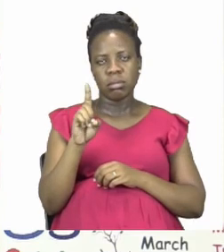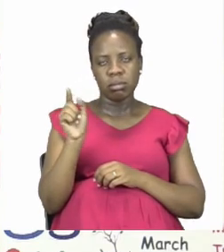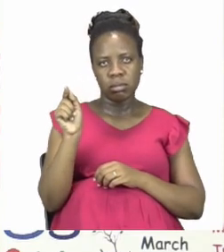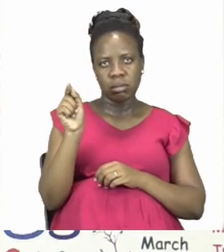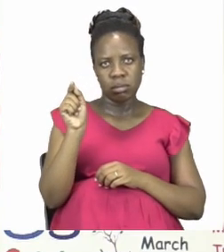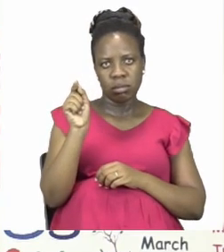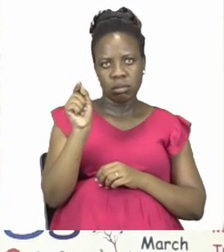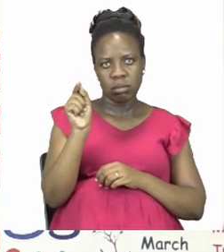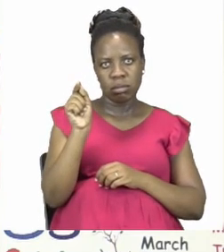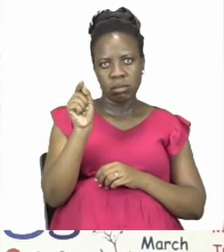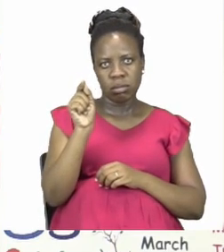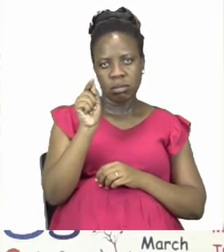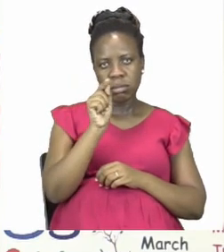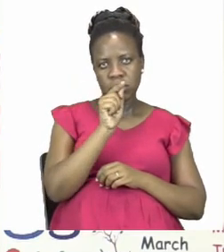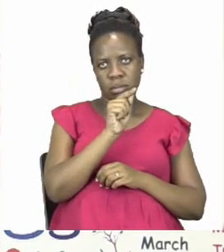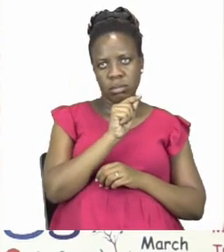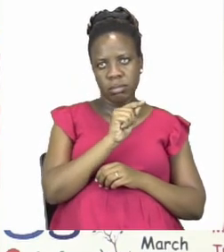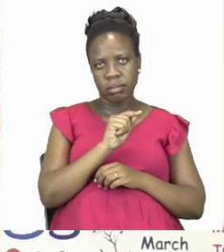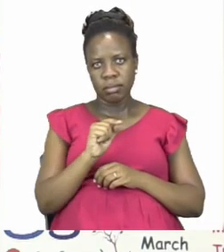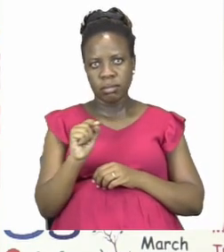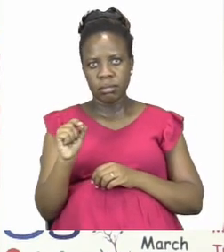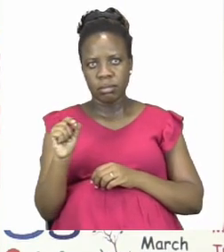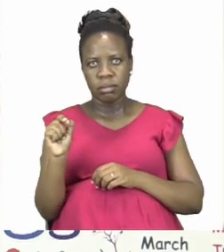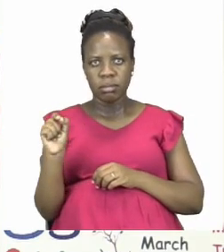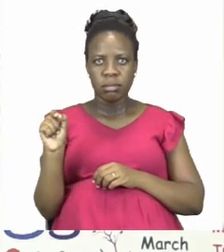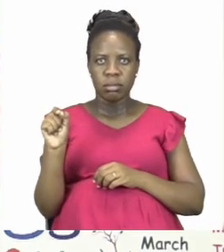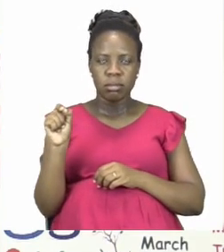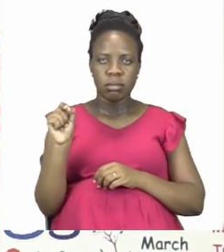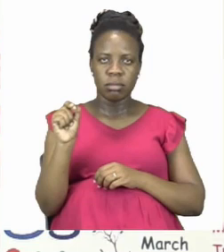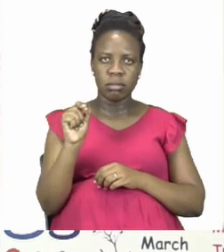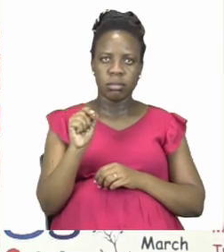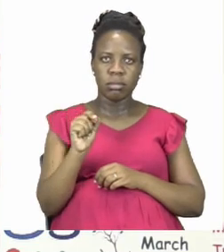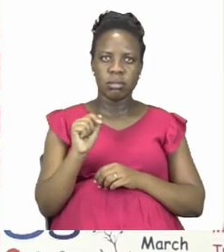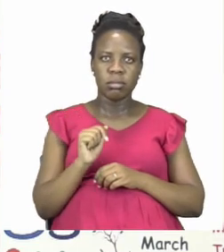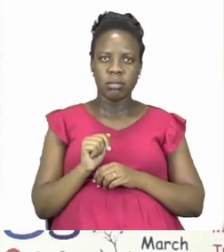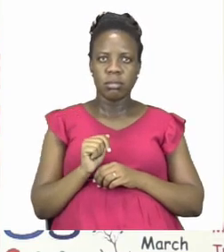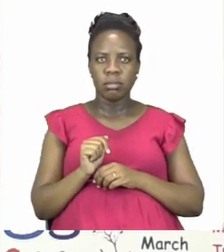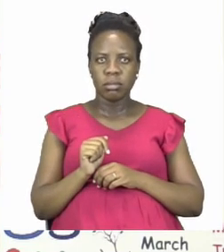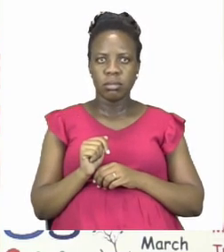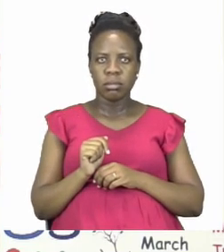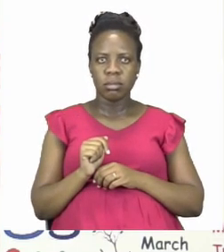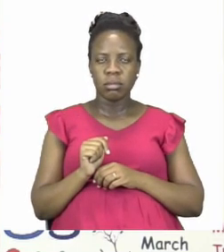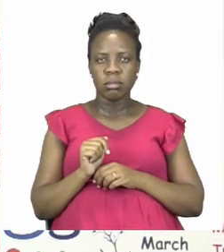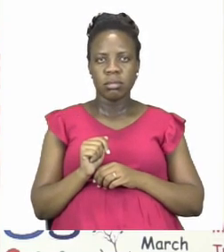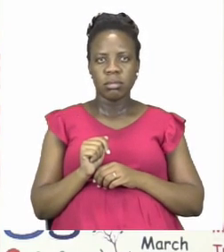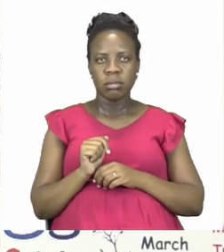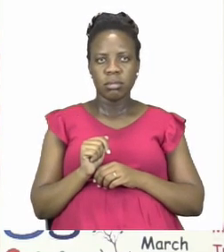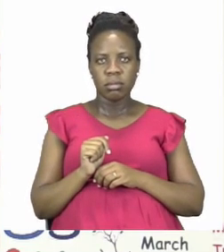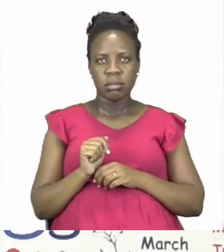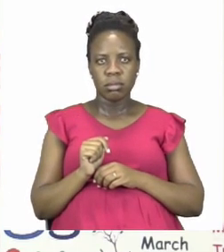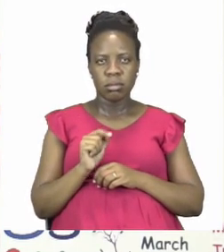We found the word red. So now we go ahead, we circle it in